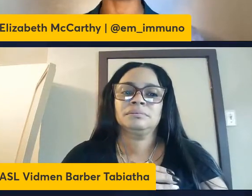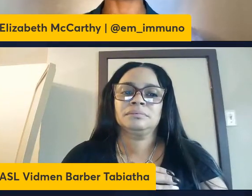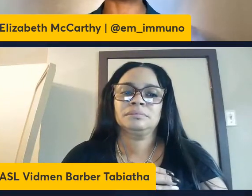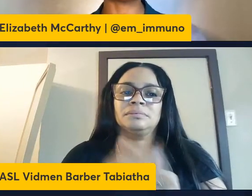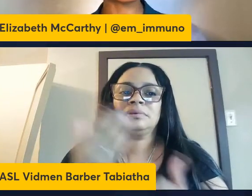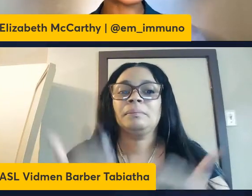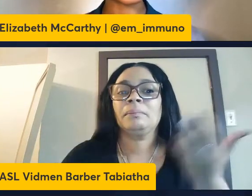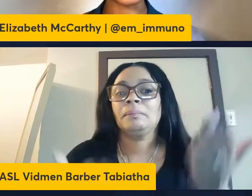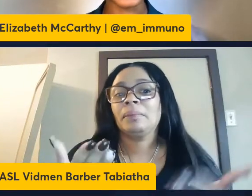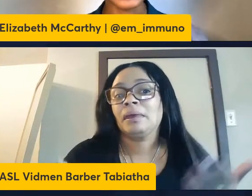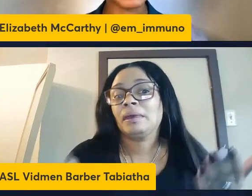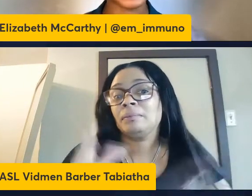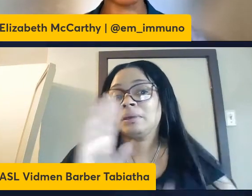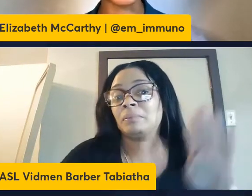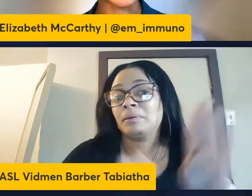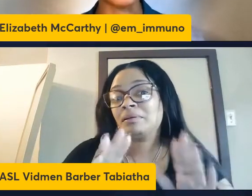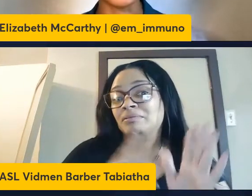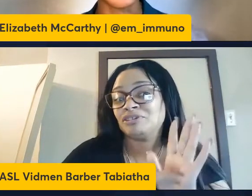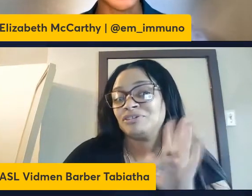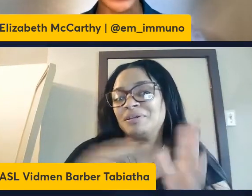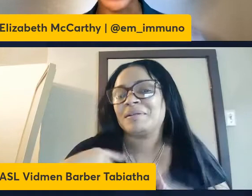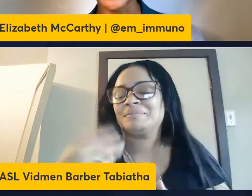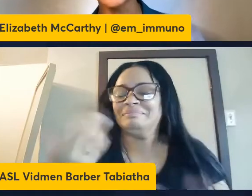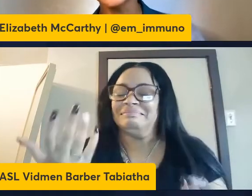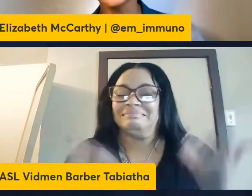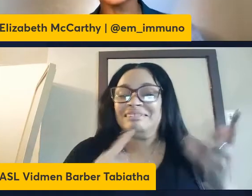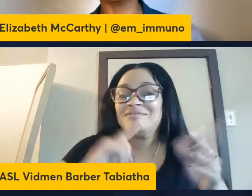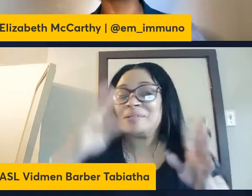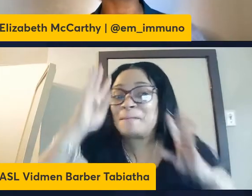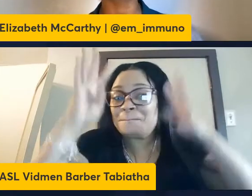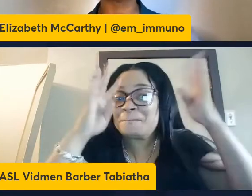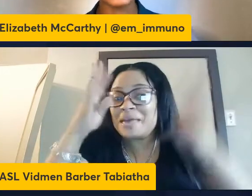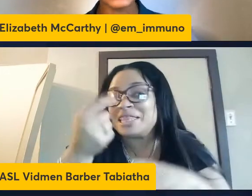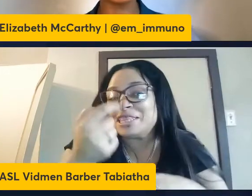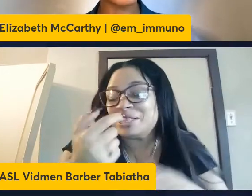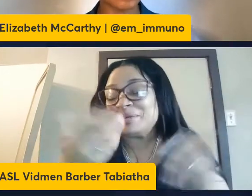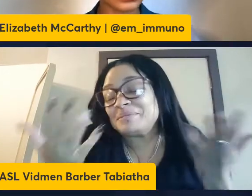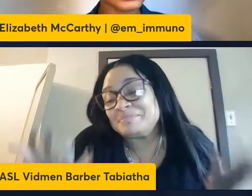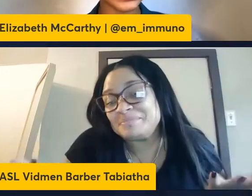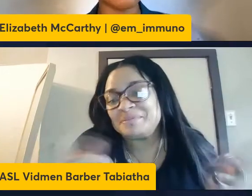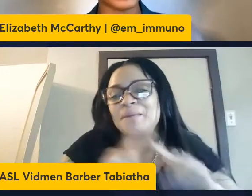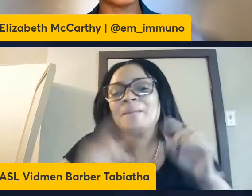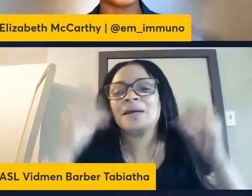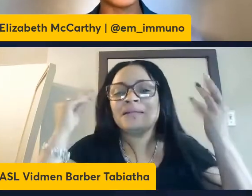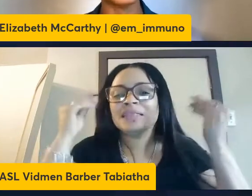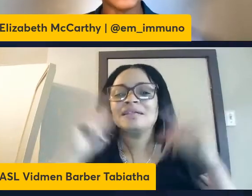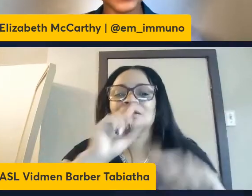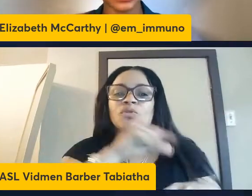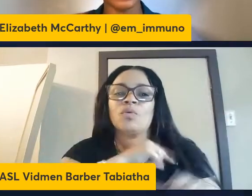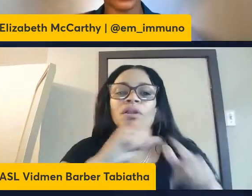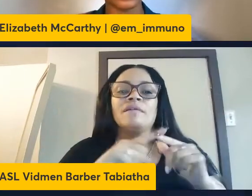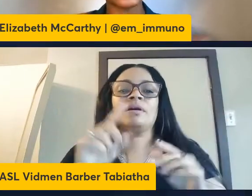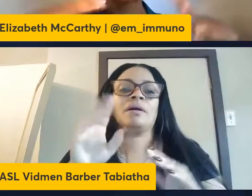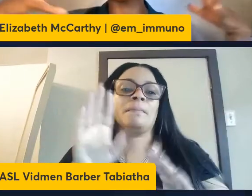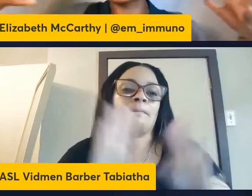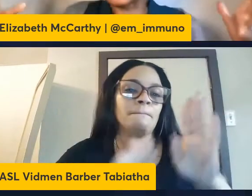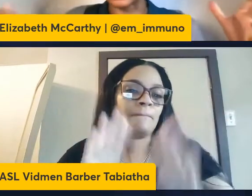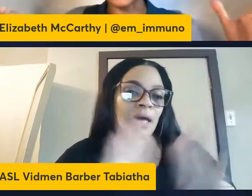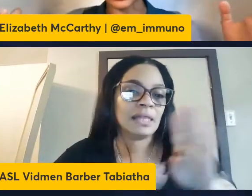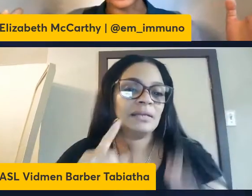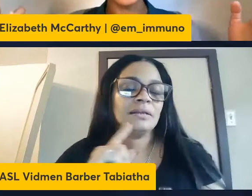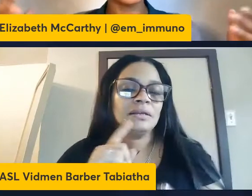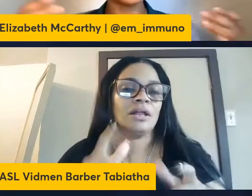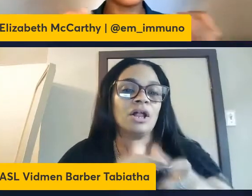maybe biological consortium. I'm kind of making up the C there. But when I think about quantitative biology, then I think about really an